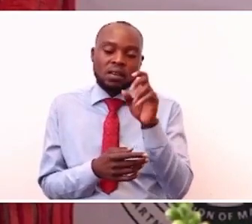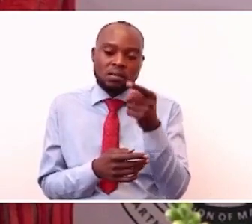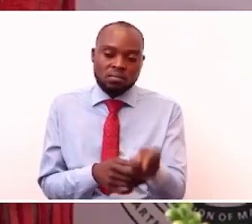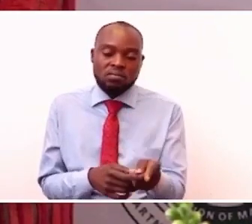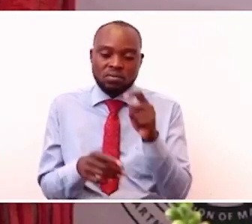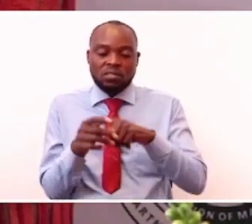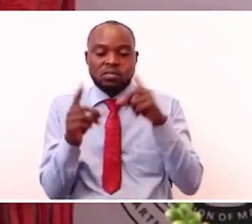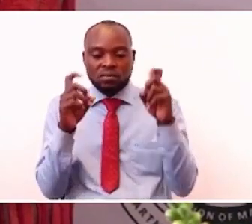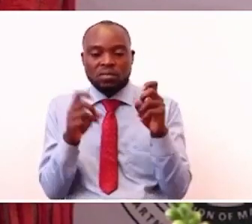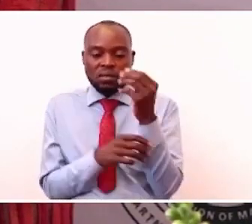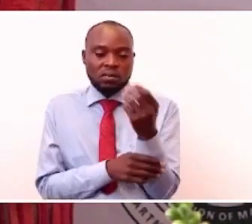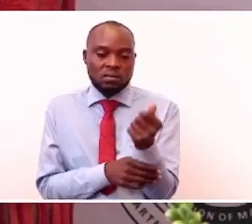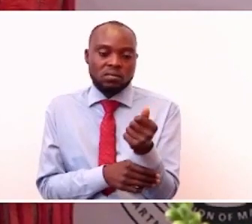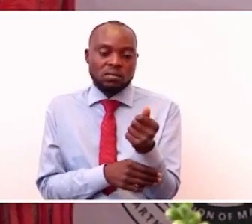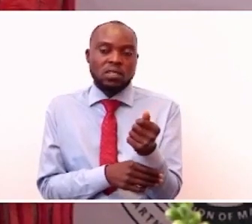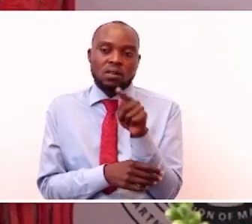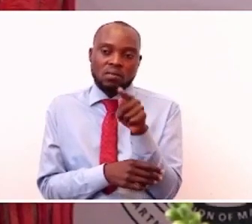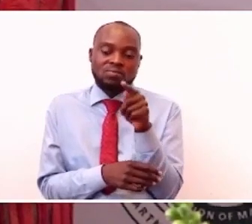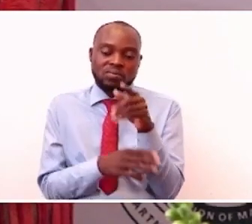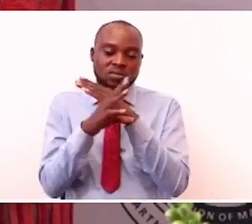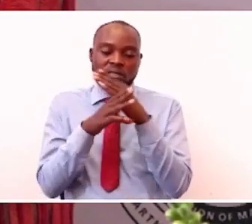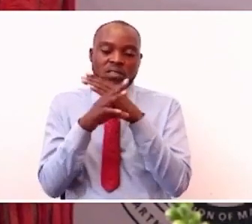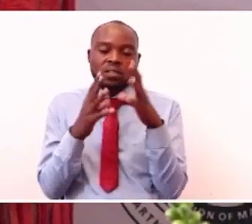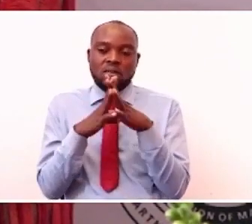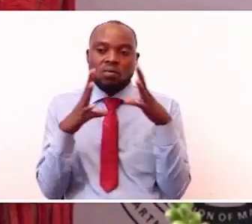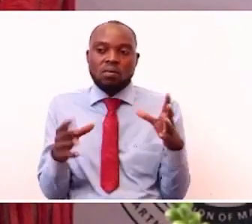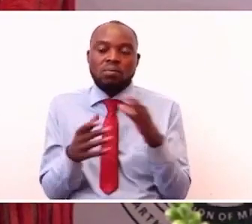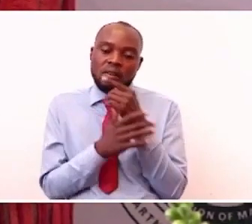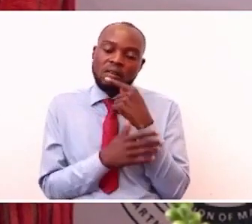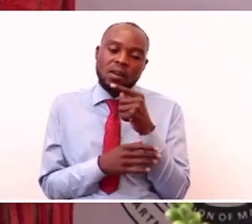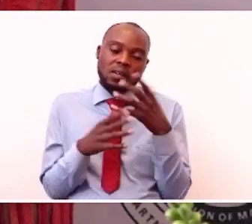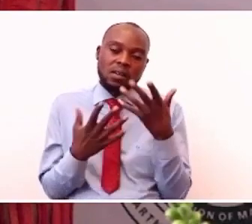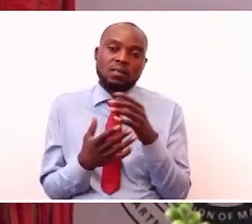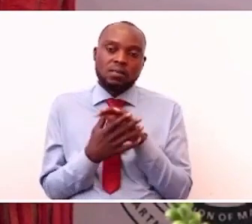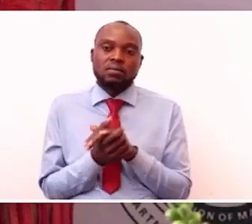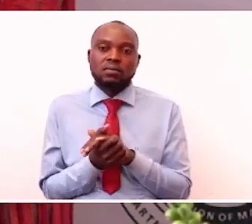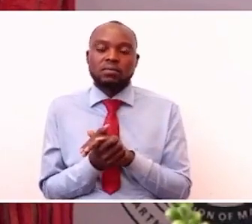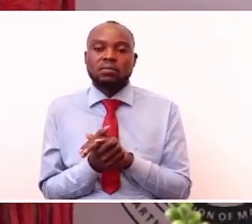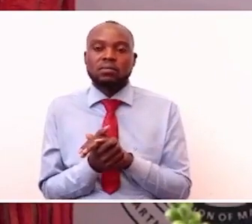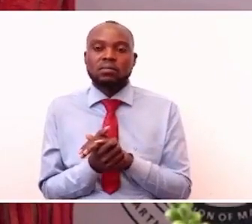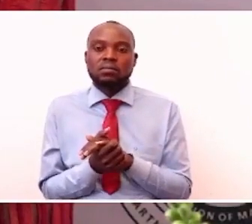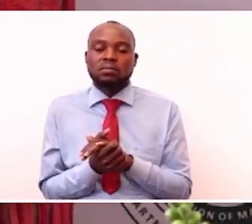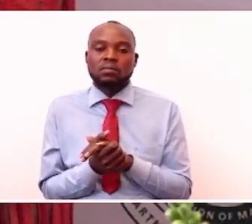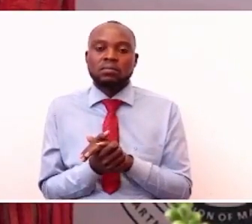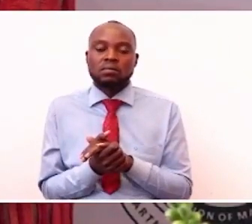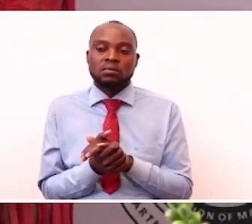digital currencies are actually more secure in terms of traceability and